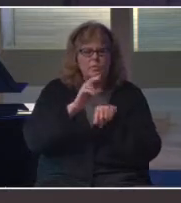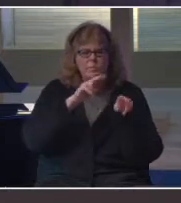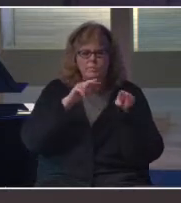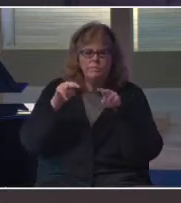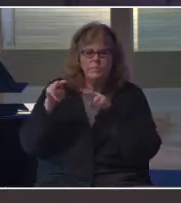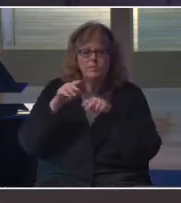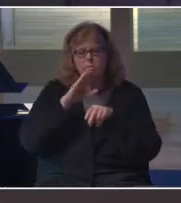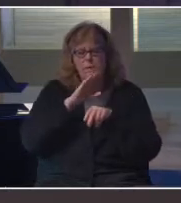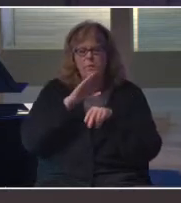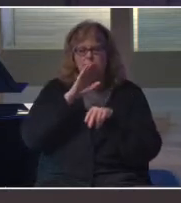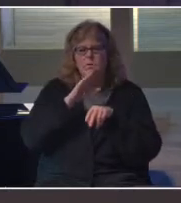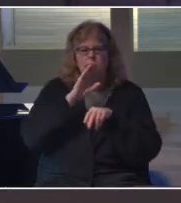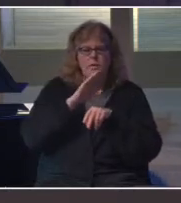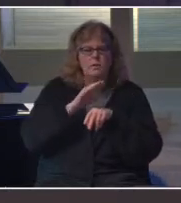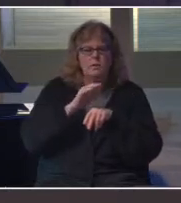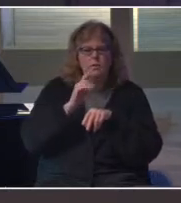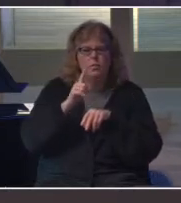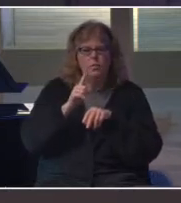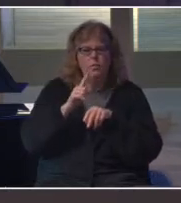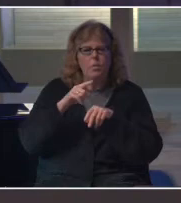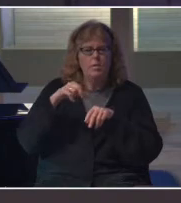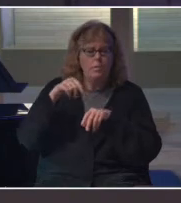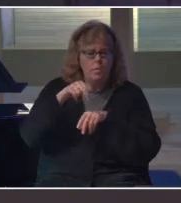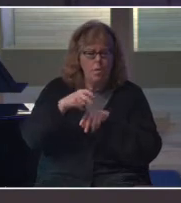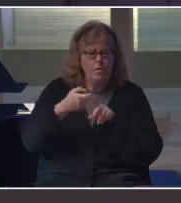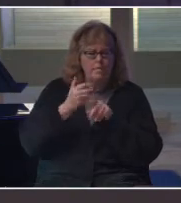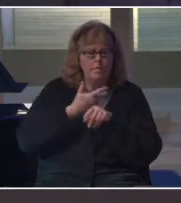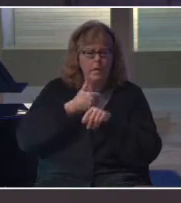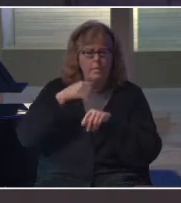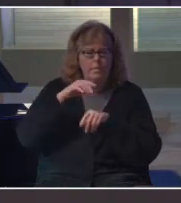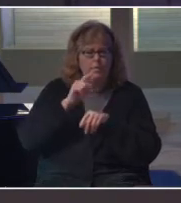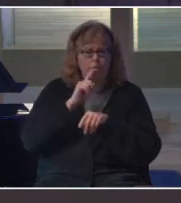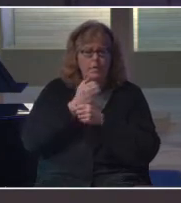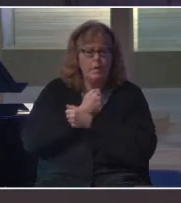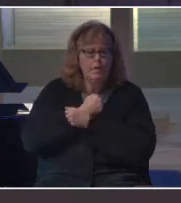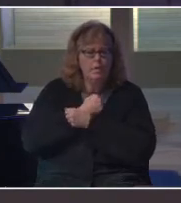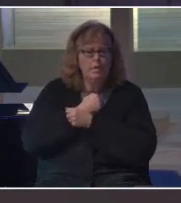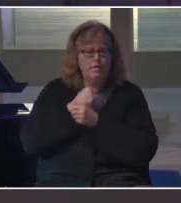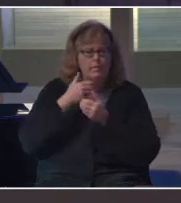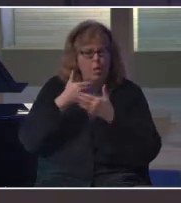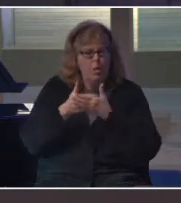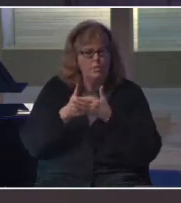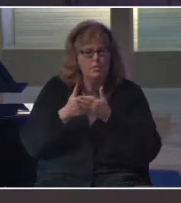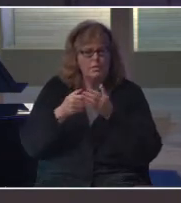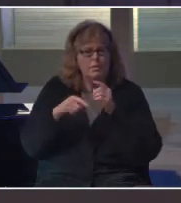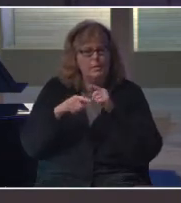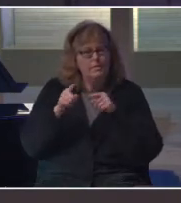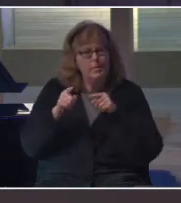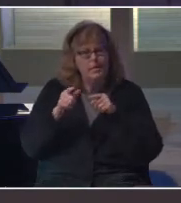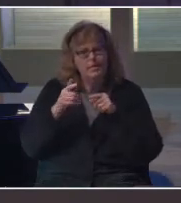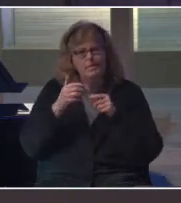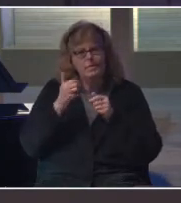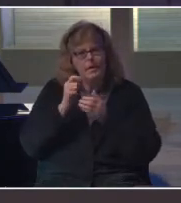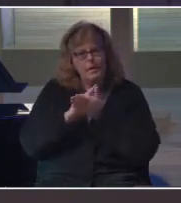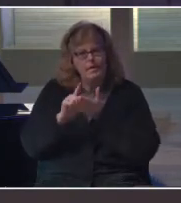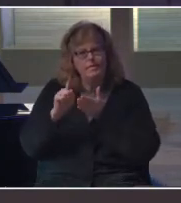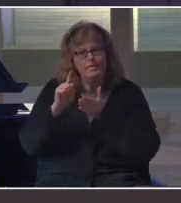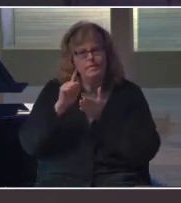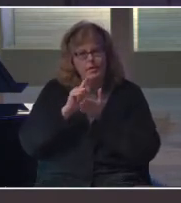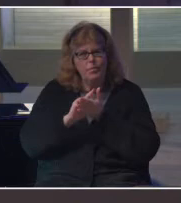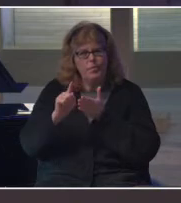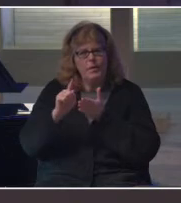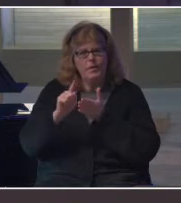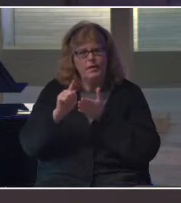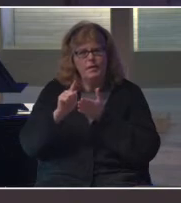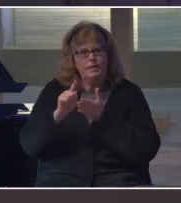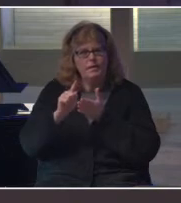getting frustrated, and there was one that was walking distance from our apartment, which I really loved being that close, but every week was just